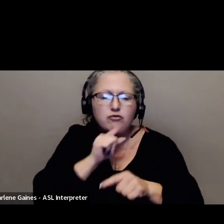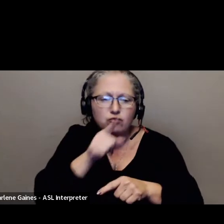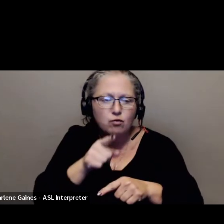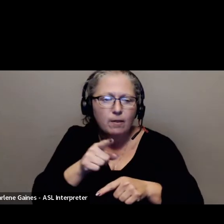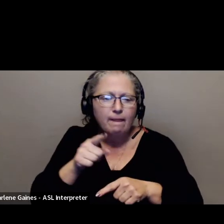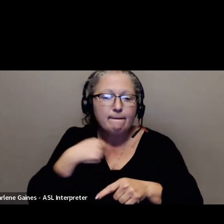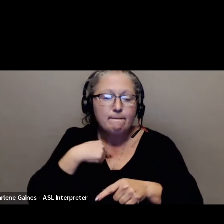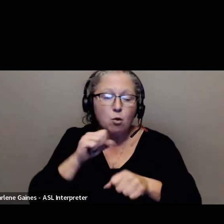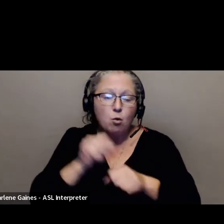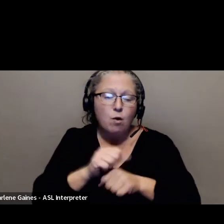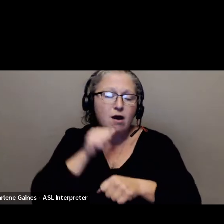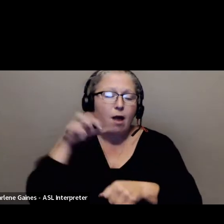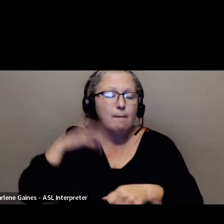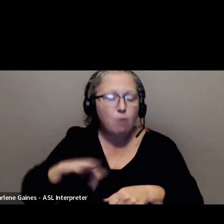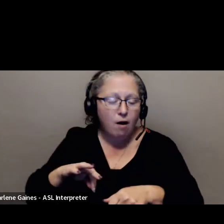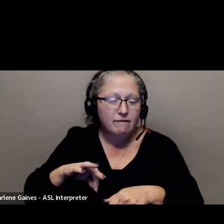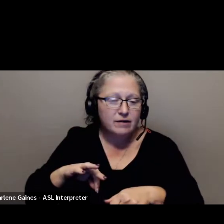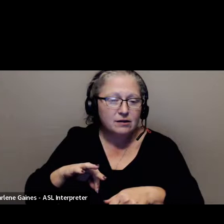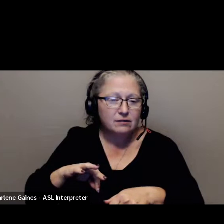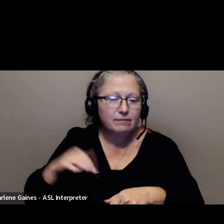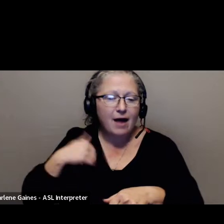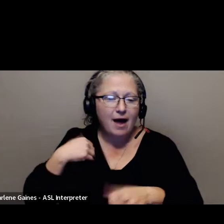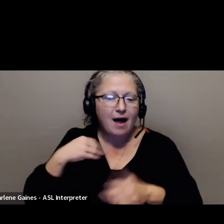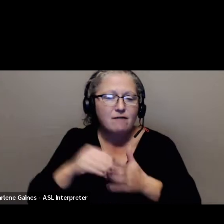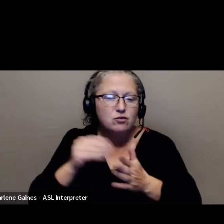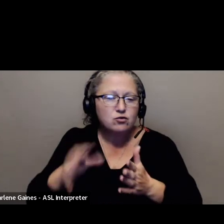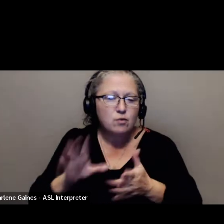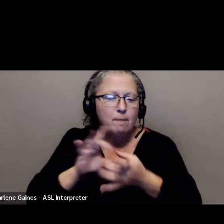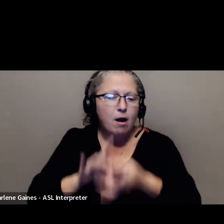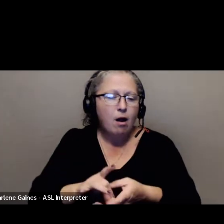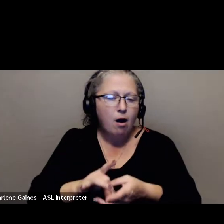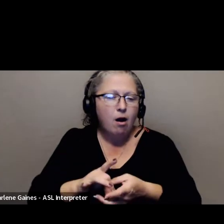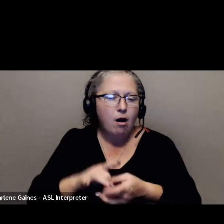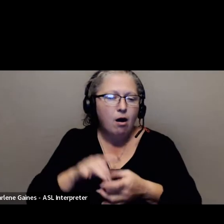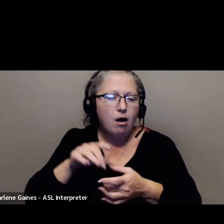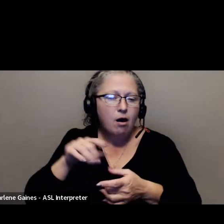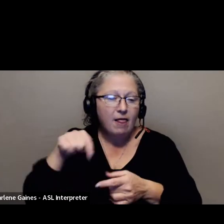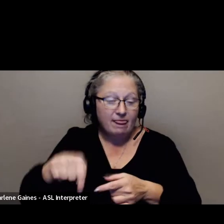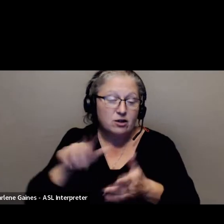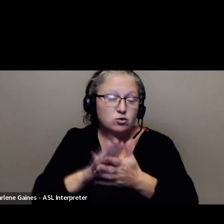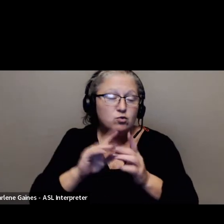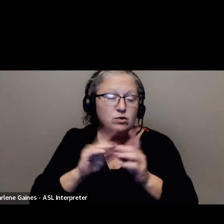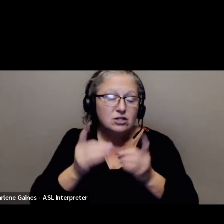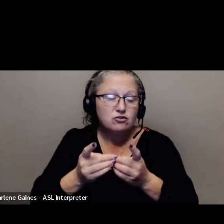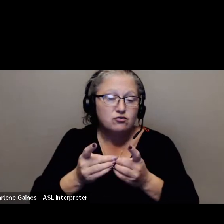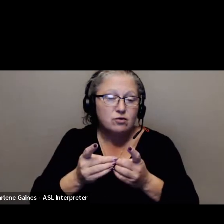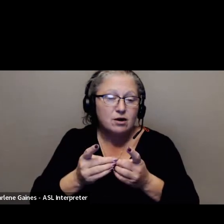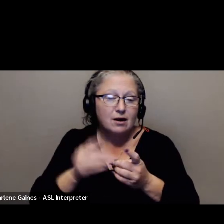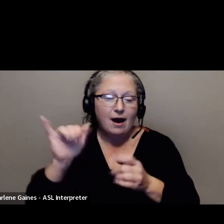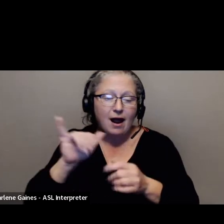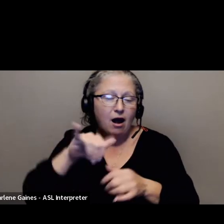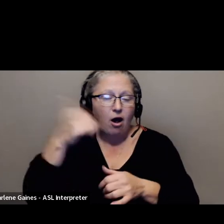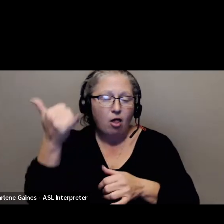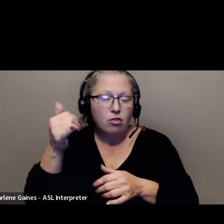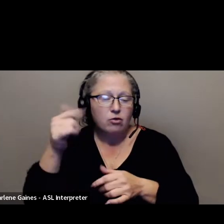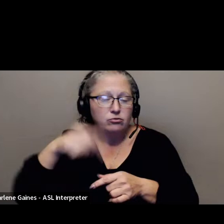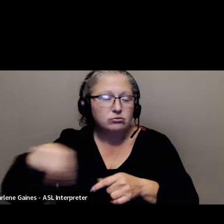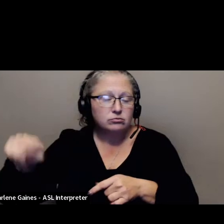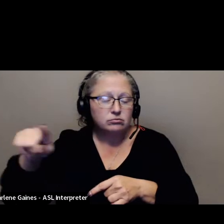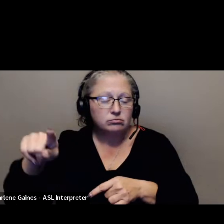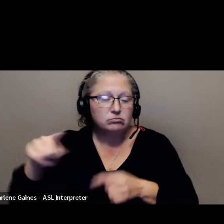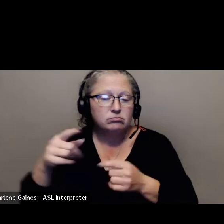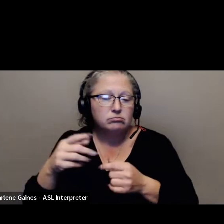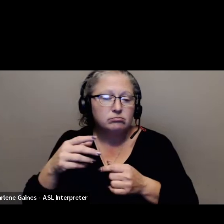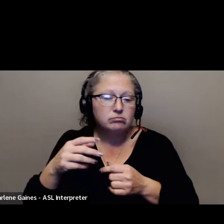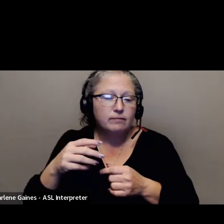in nonprofits, I have students who belong to this school districts as many others. And